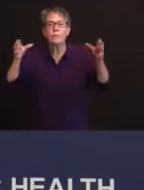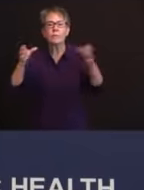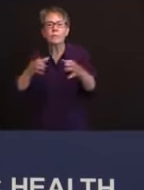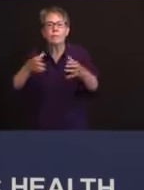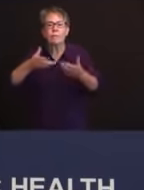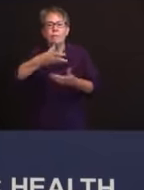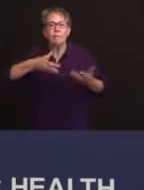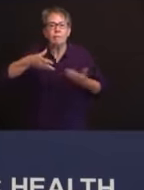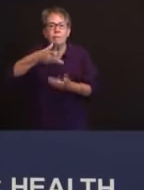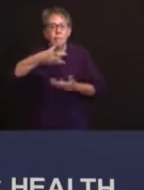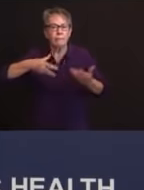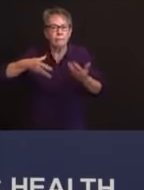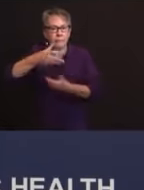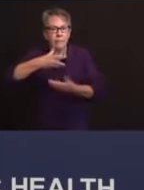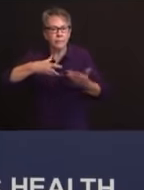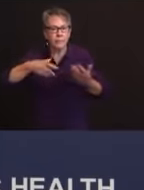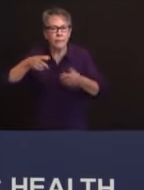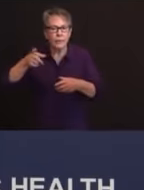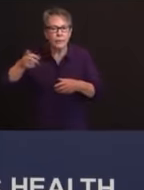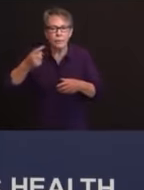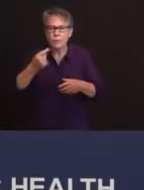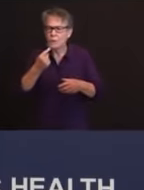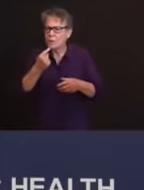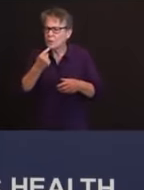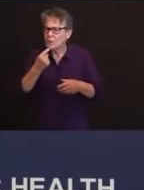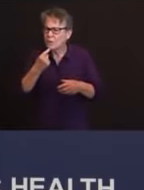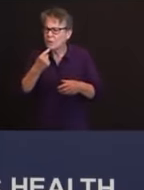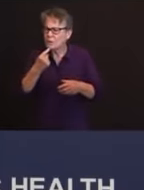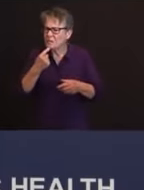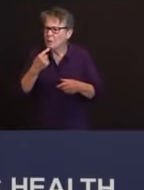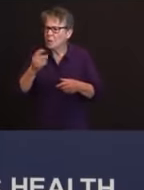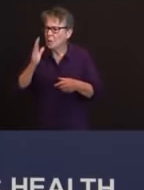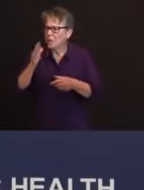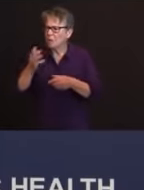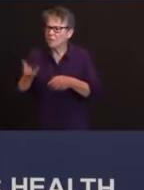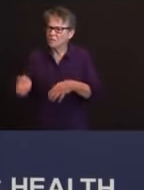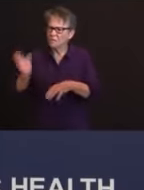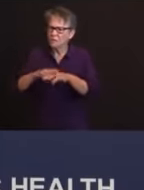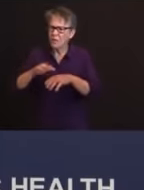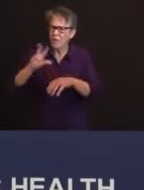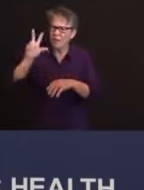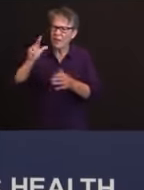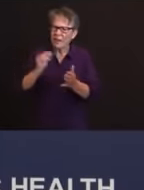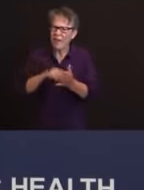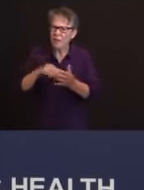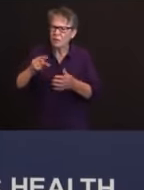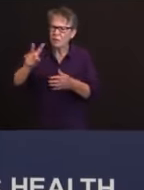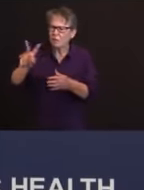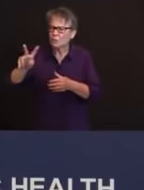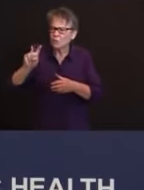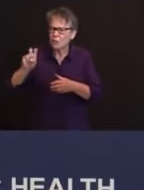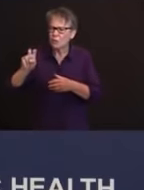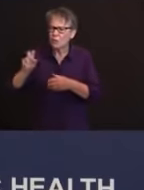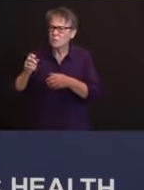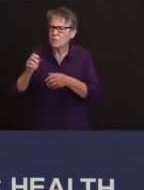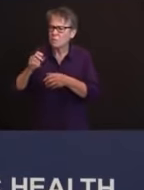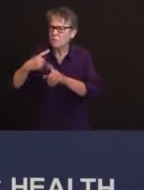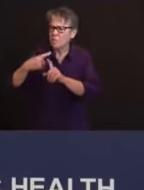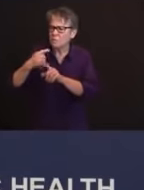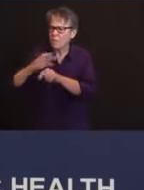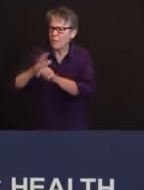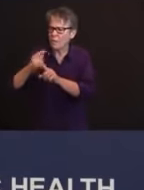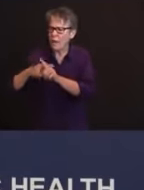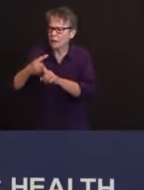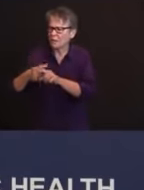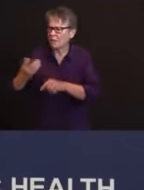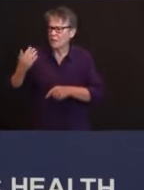3,200 cases on Saturday? And that's it. Thank you. Okay.